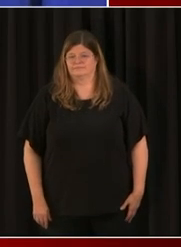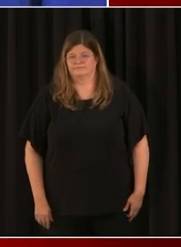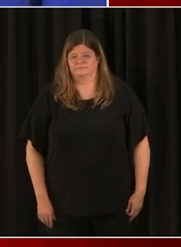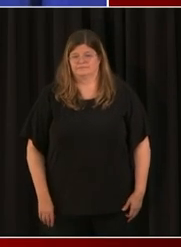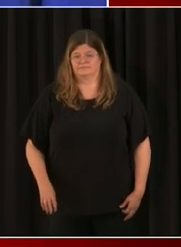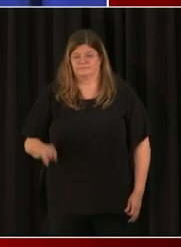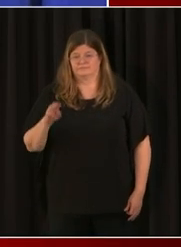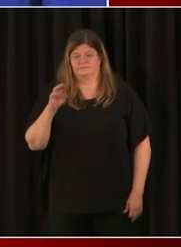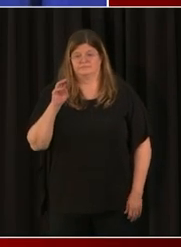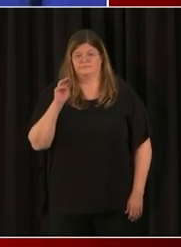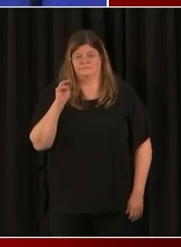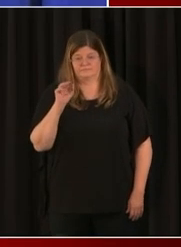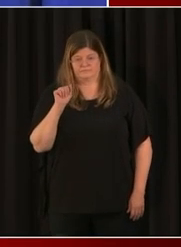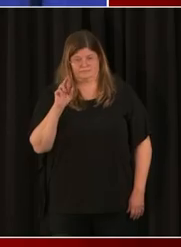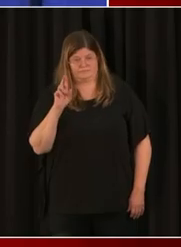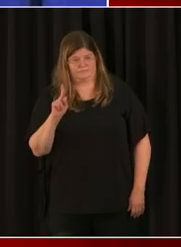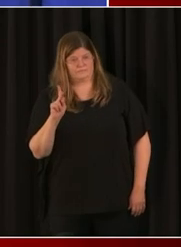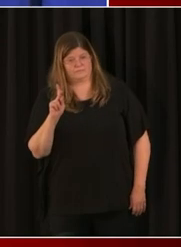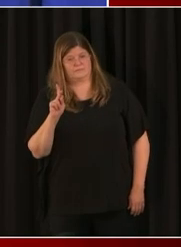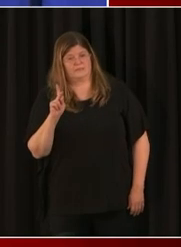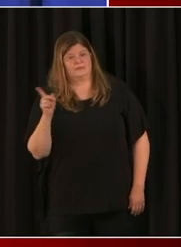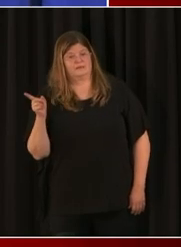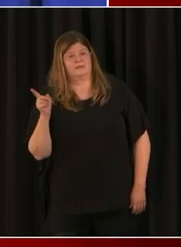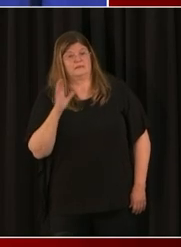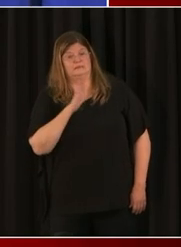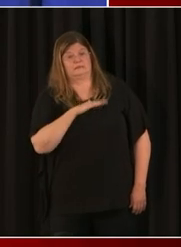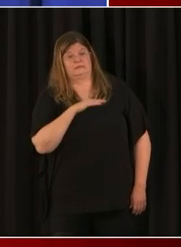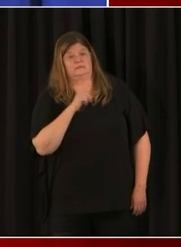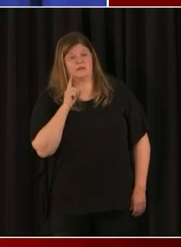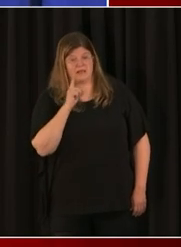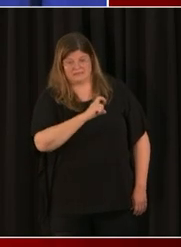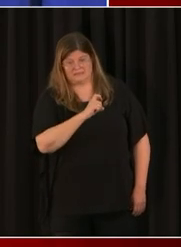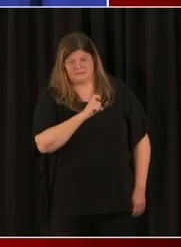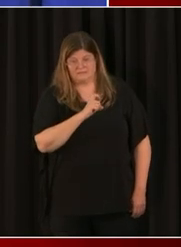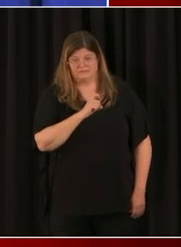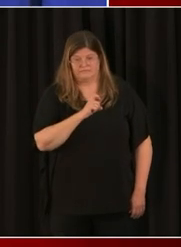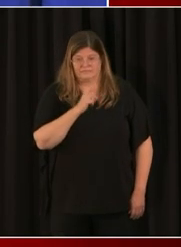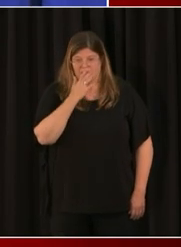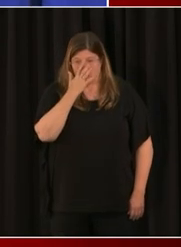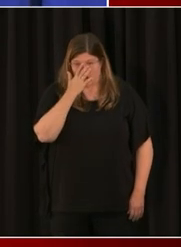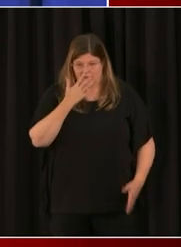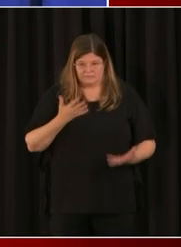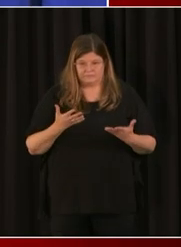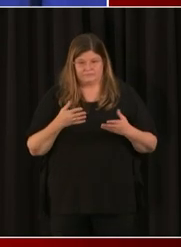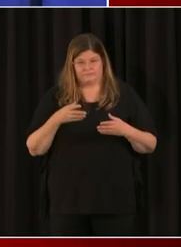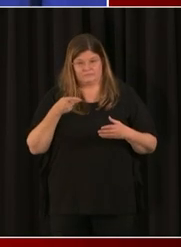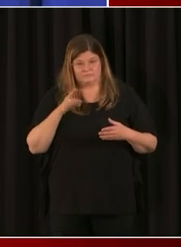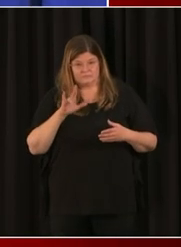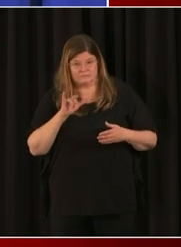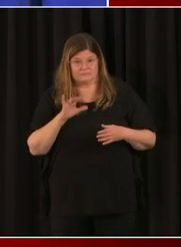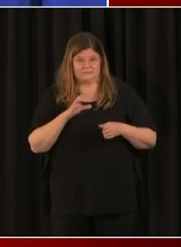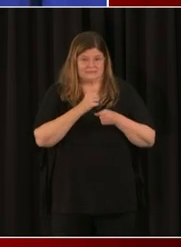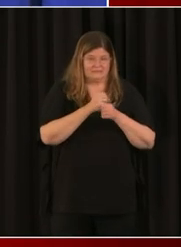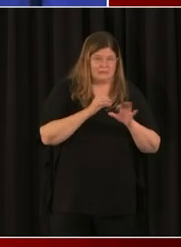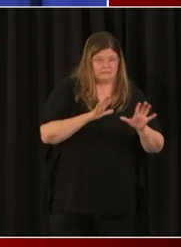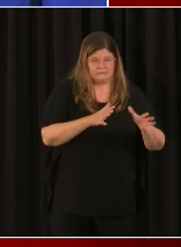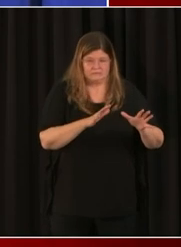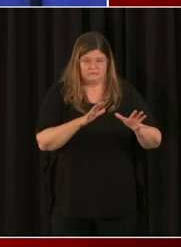Mark? Yes. If I could ask about somewhat public safety, but not related to this weekend,